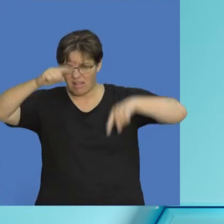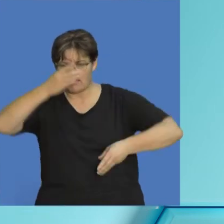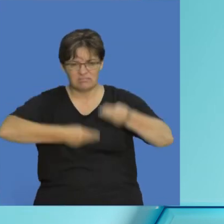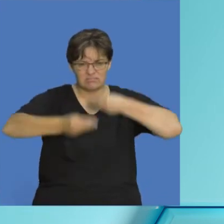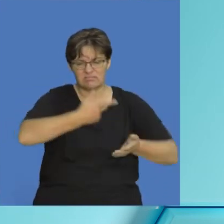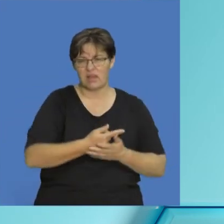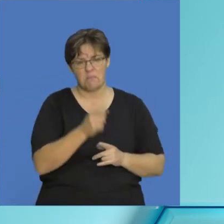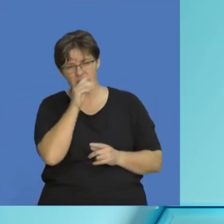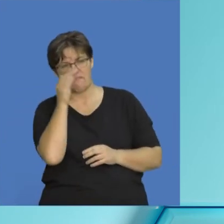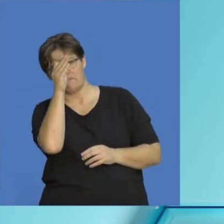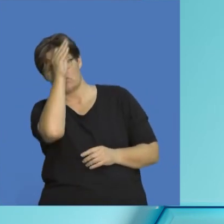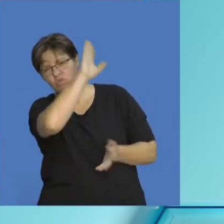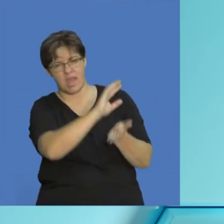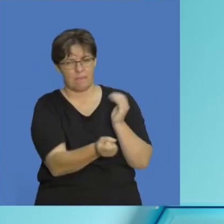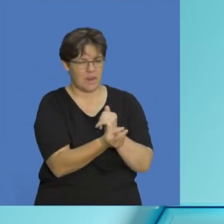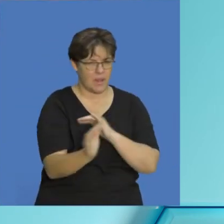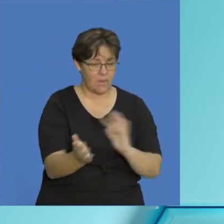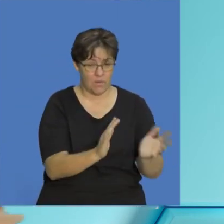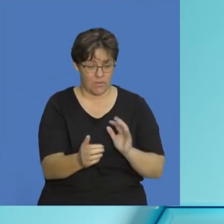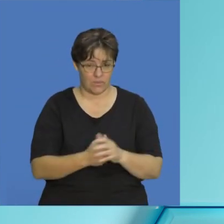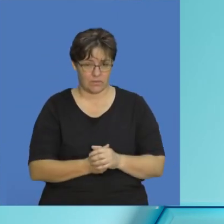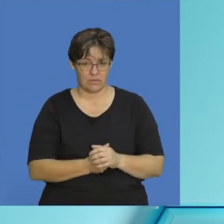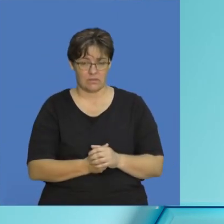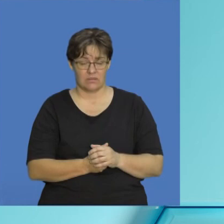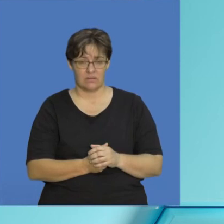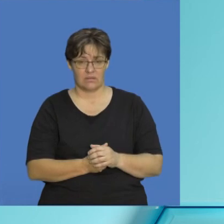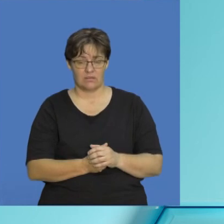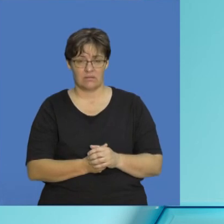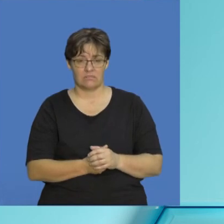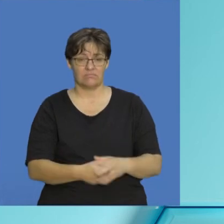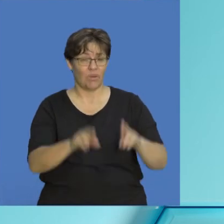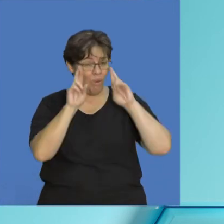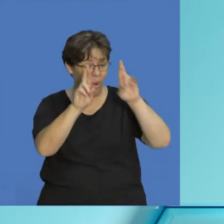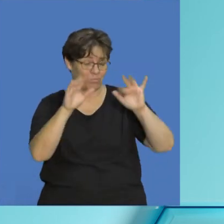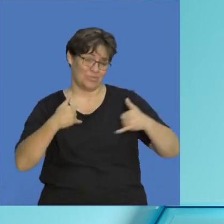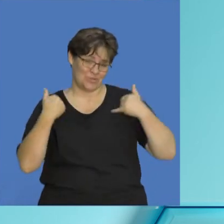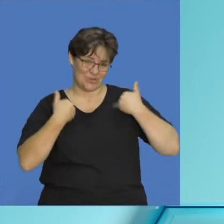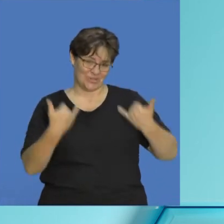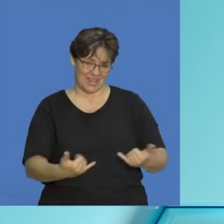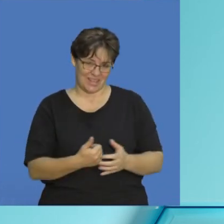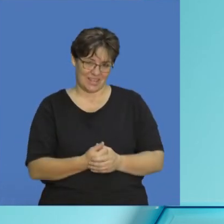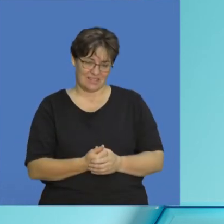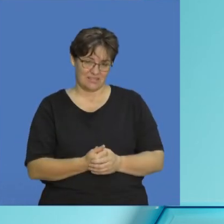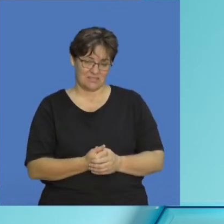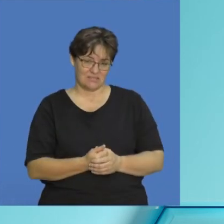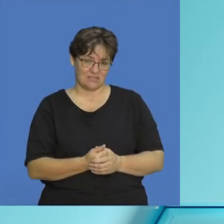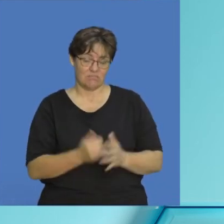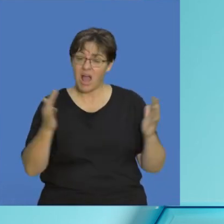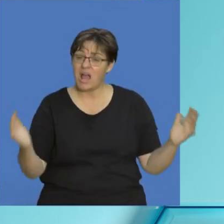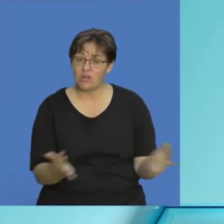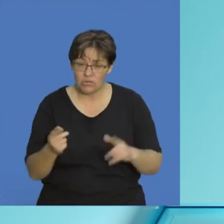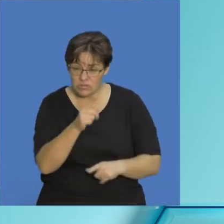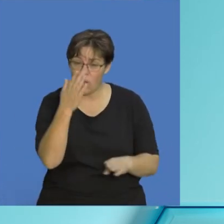market, people use the line graph to kind of forecast and so on. Hope, guys, you enjoyed